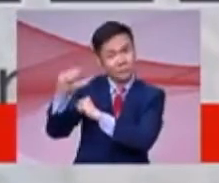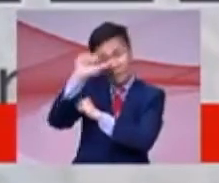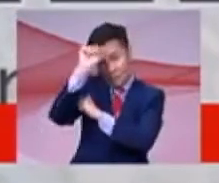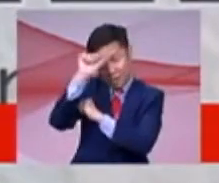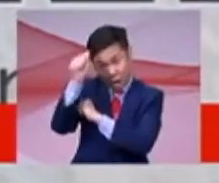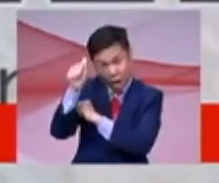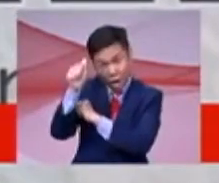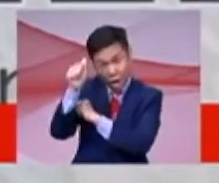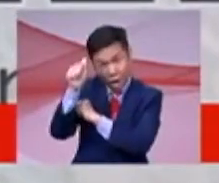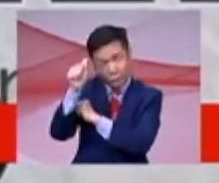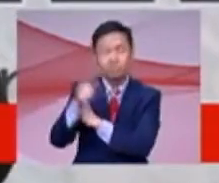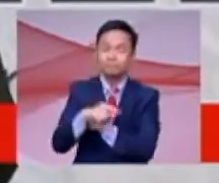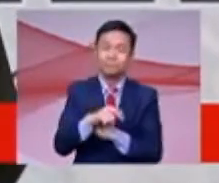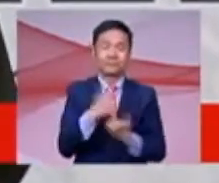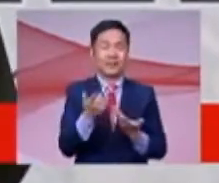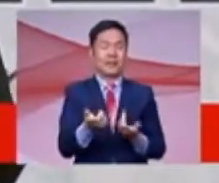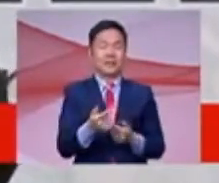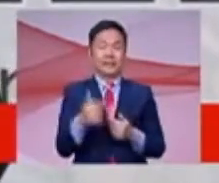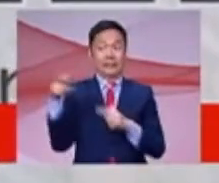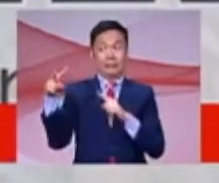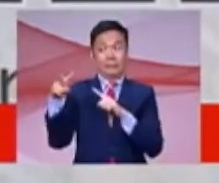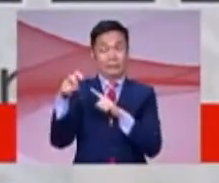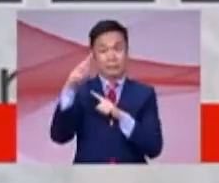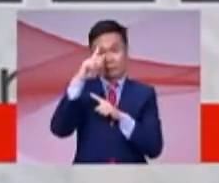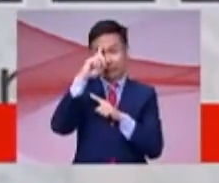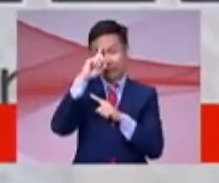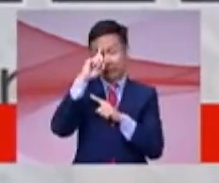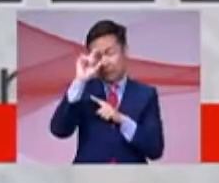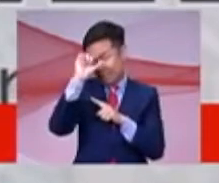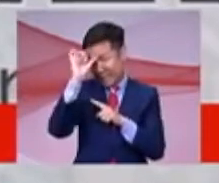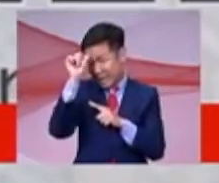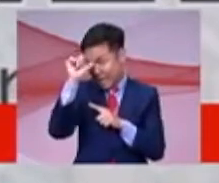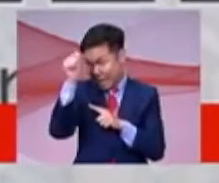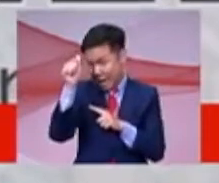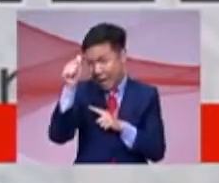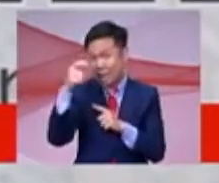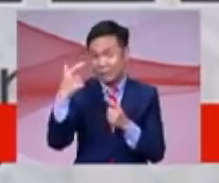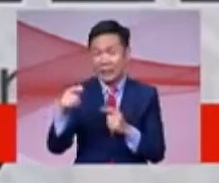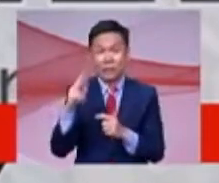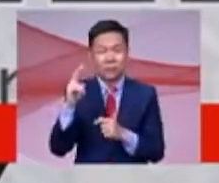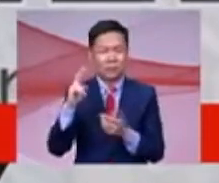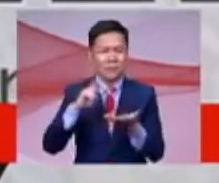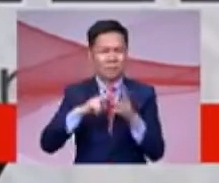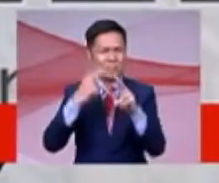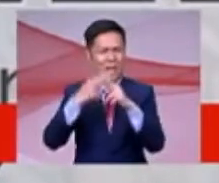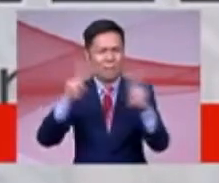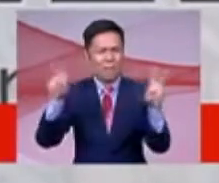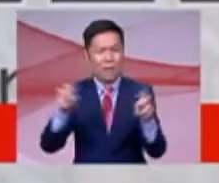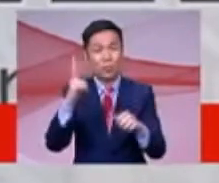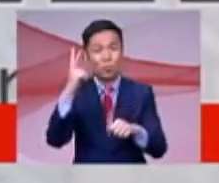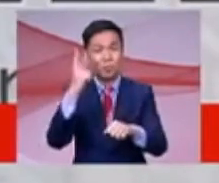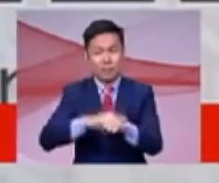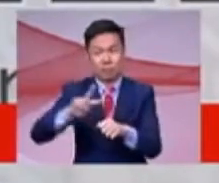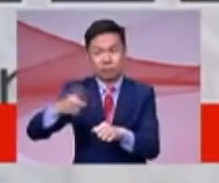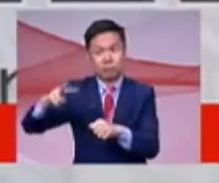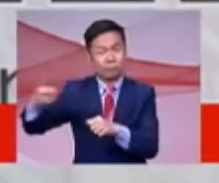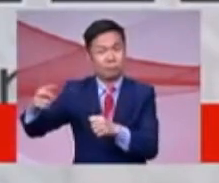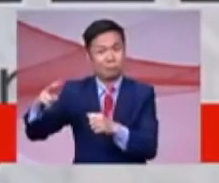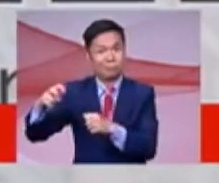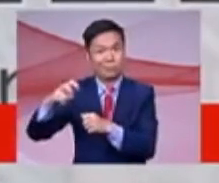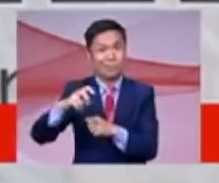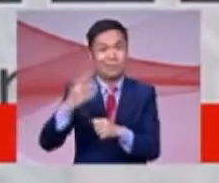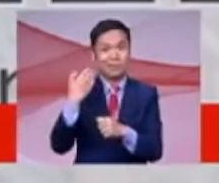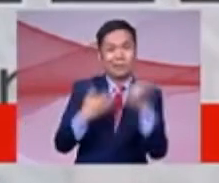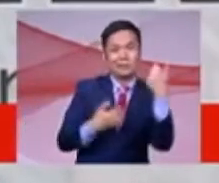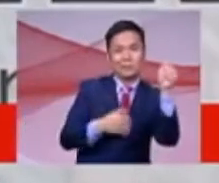you. At the moment, the Indian strain or double mutation have been detected on the 10th of April. And we